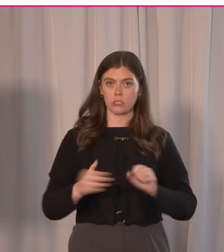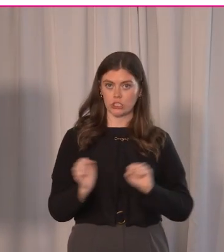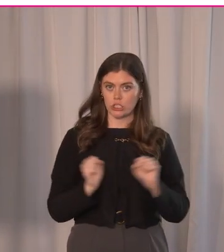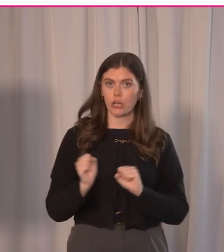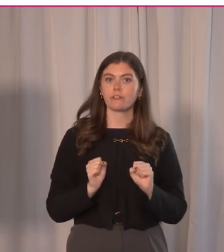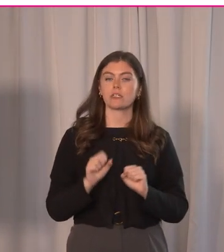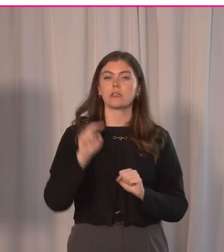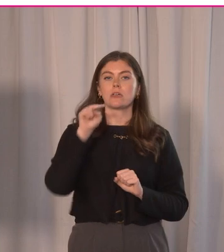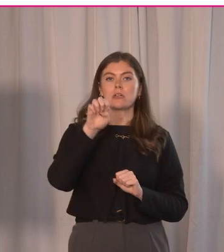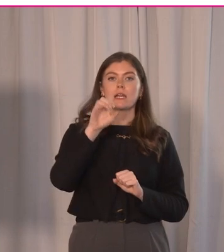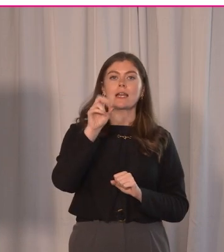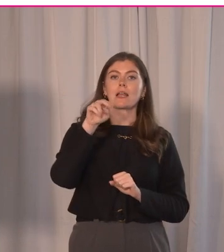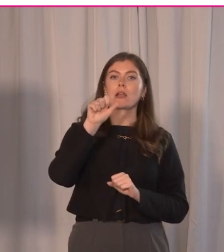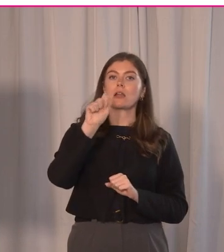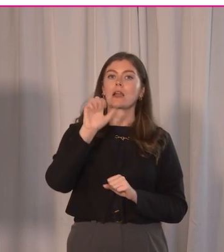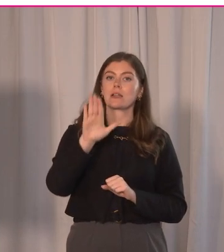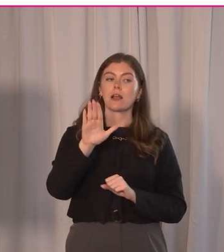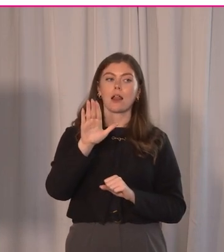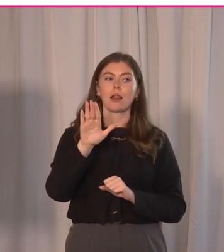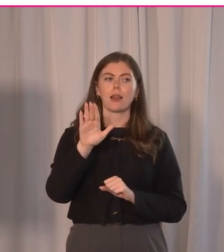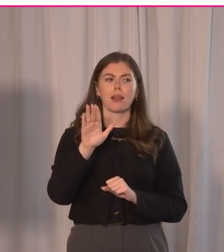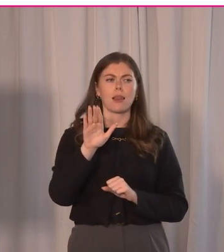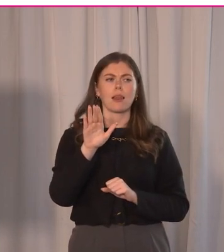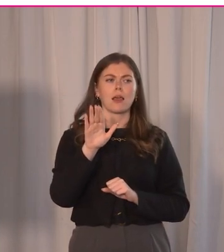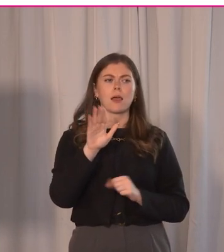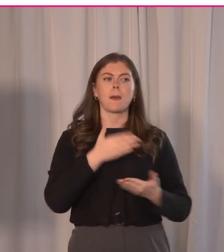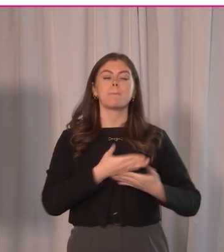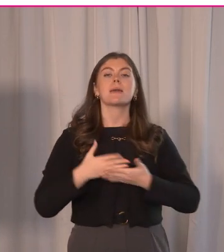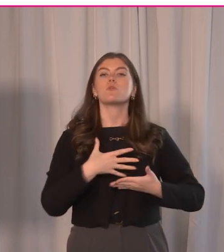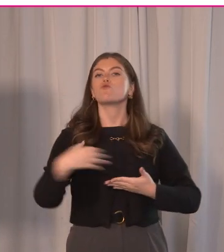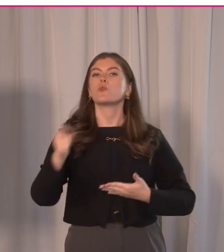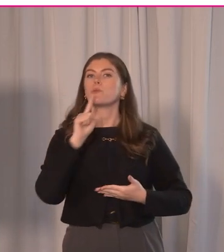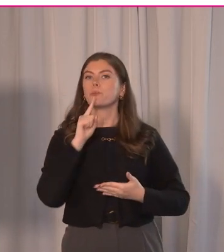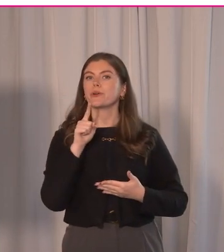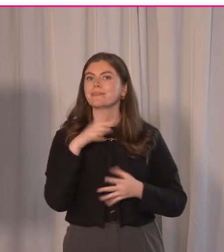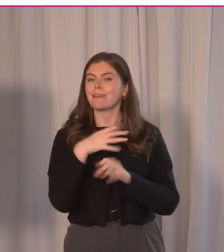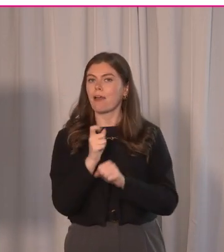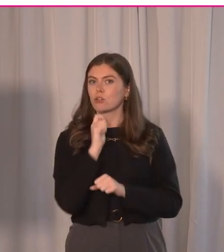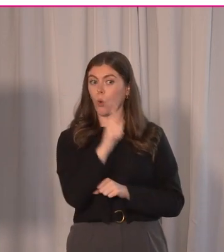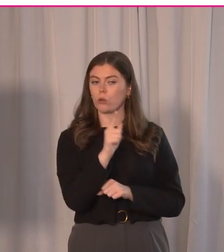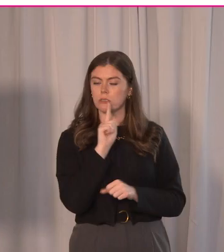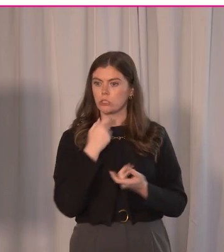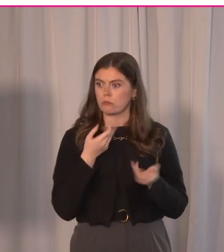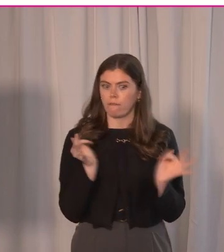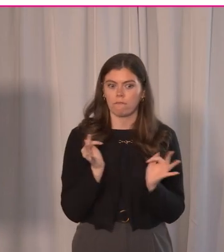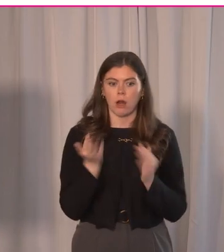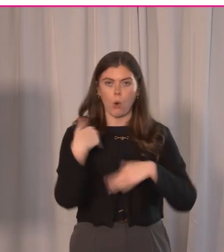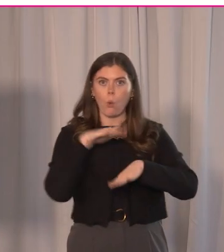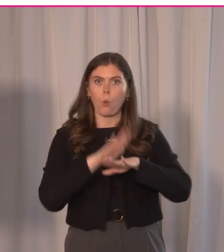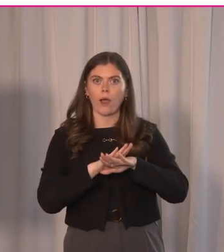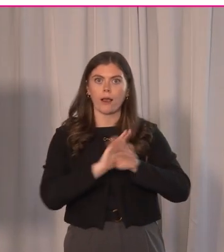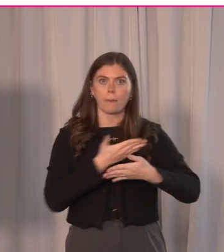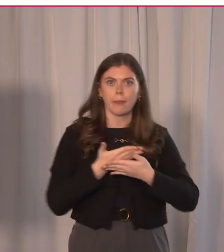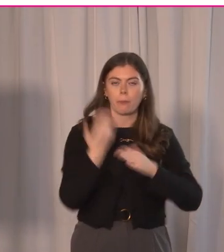neonatal intensive care, her baby had been moved, but she hadn't been told. And the fright that she got still lived with